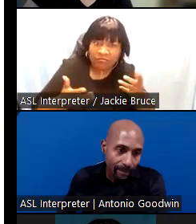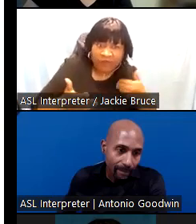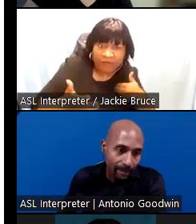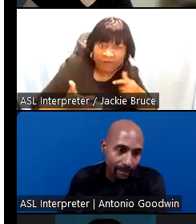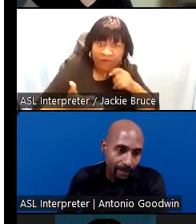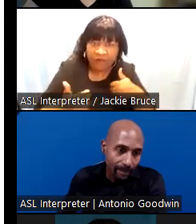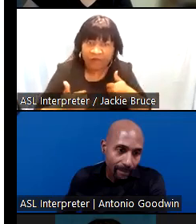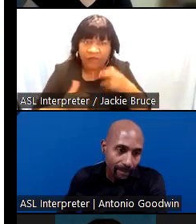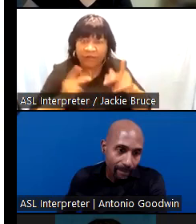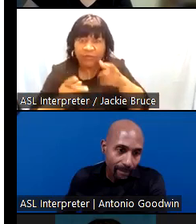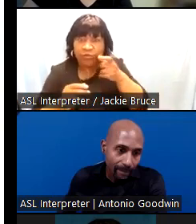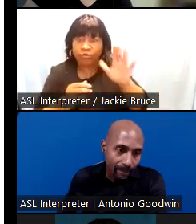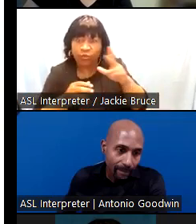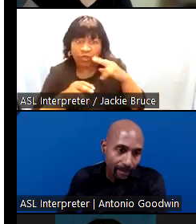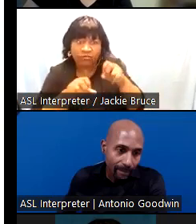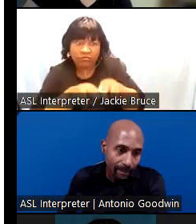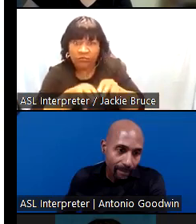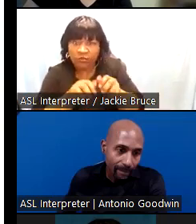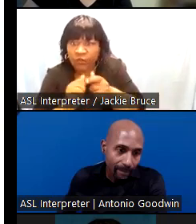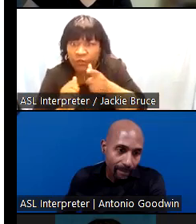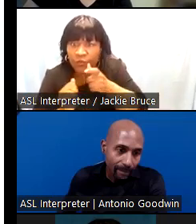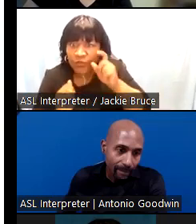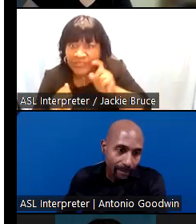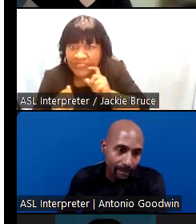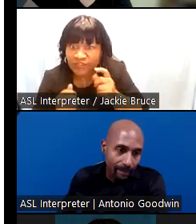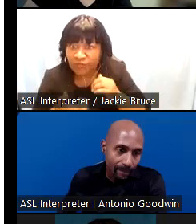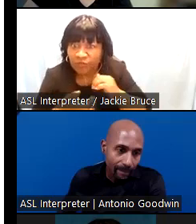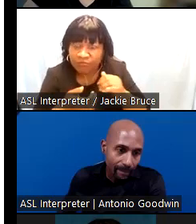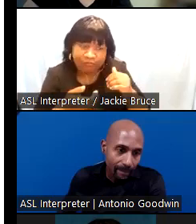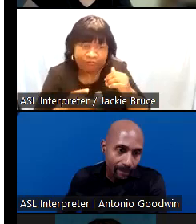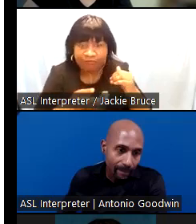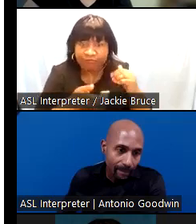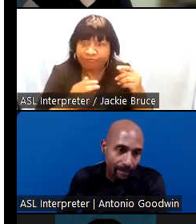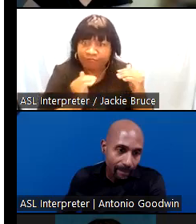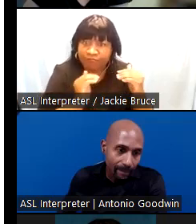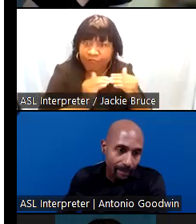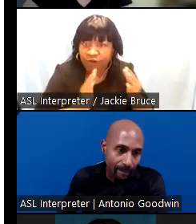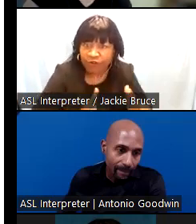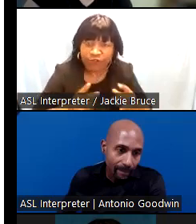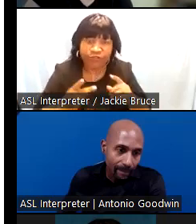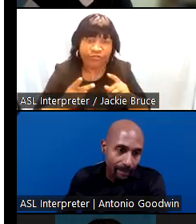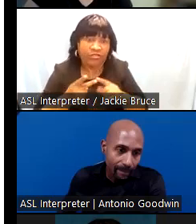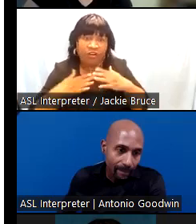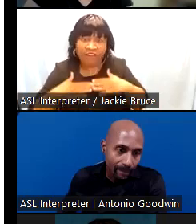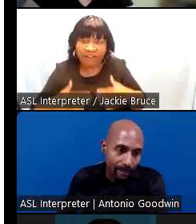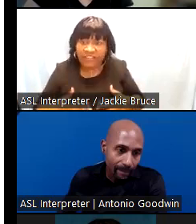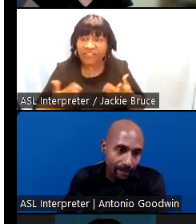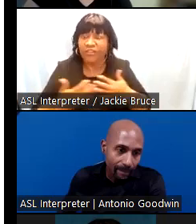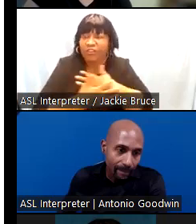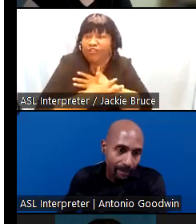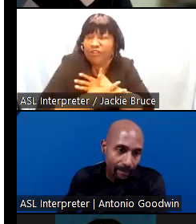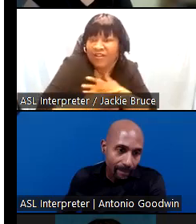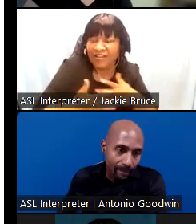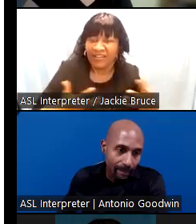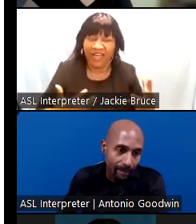who are sexual partners, people who are physical partners, like you hug a lot, you cuddle a lot